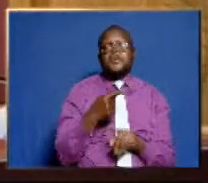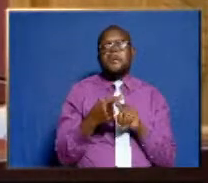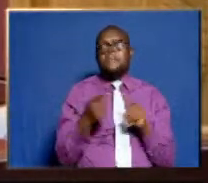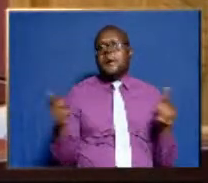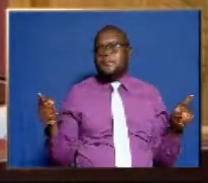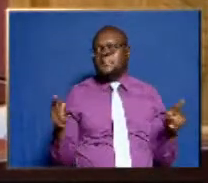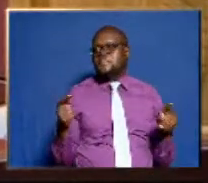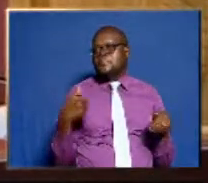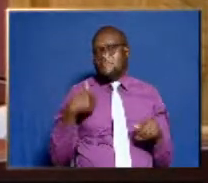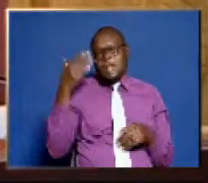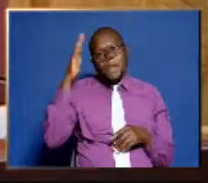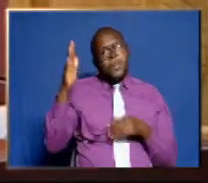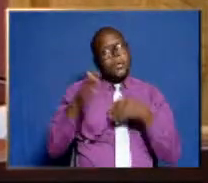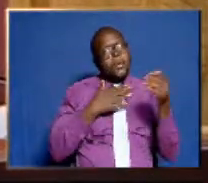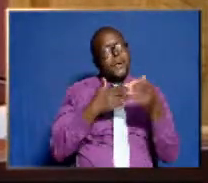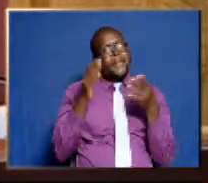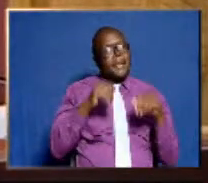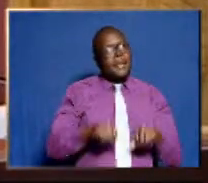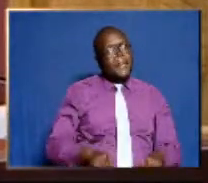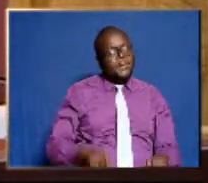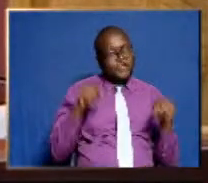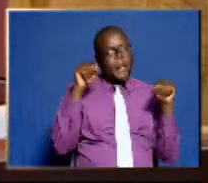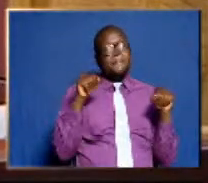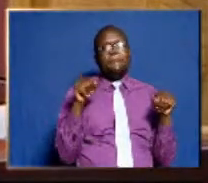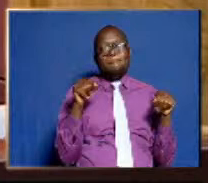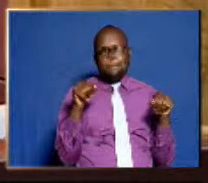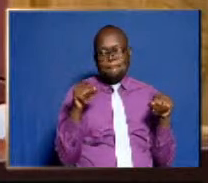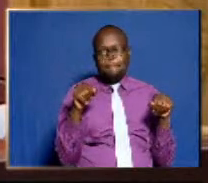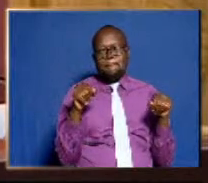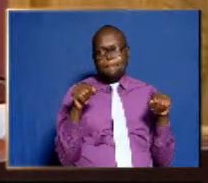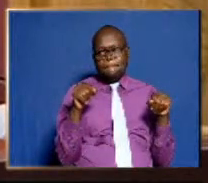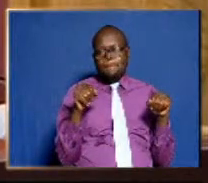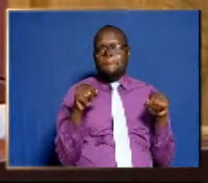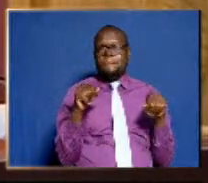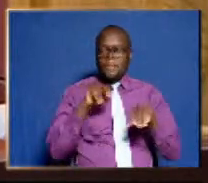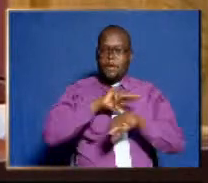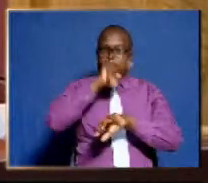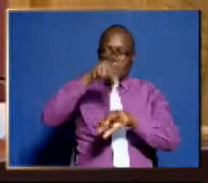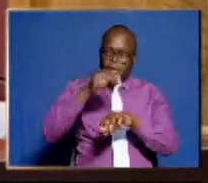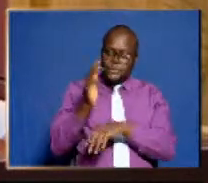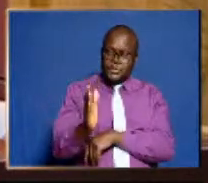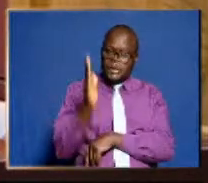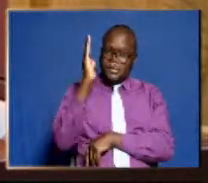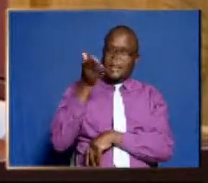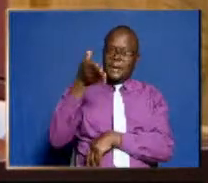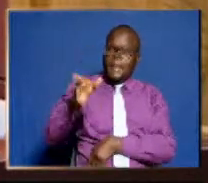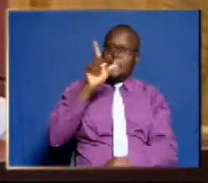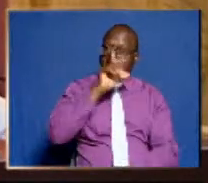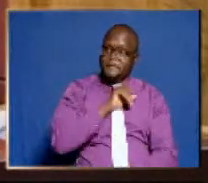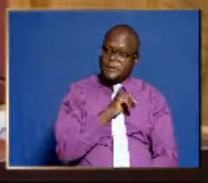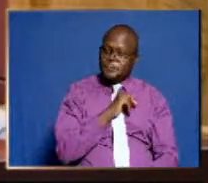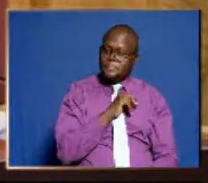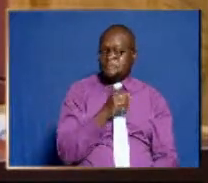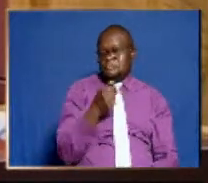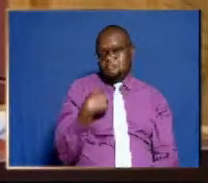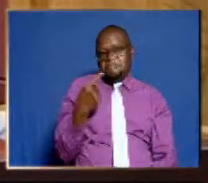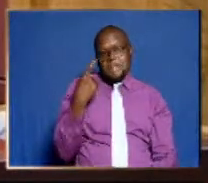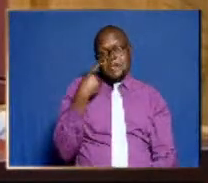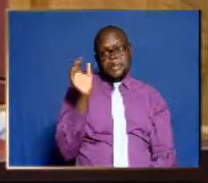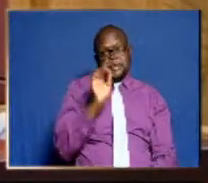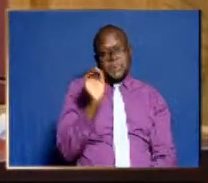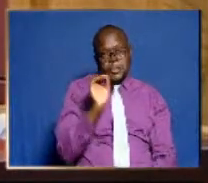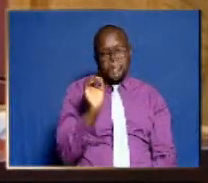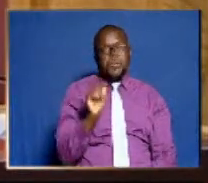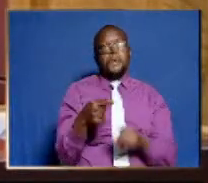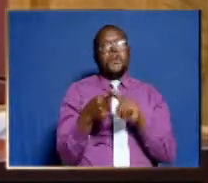I do not know whether the chair of Administration and National Security is in the House. I don't see him.